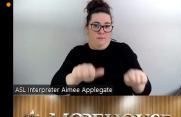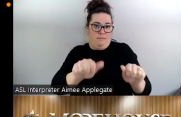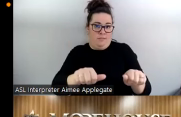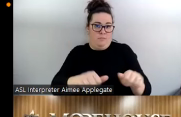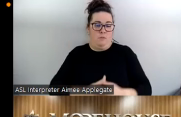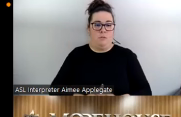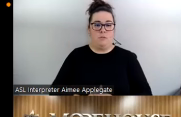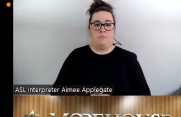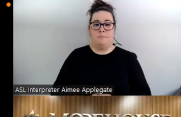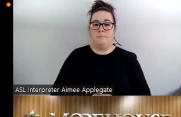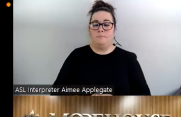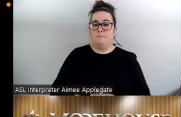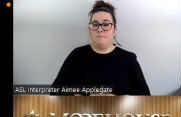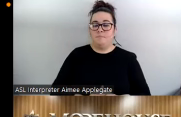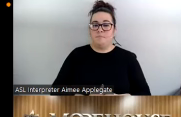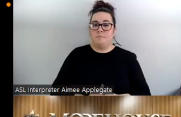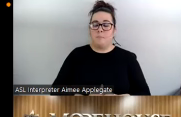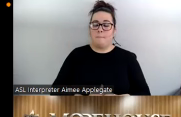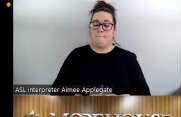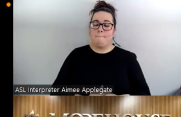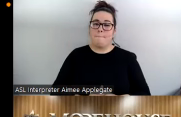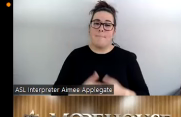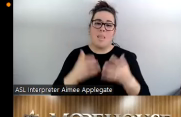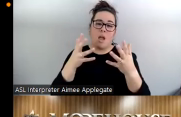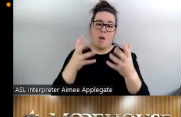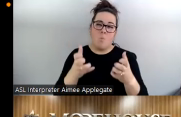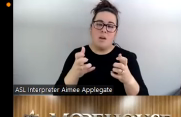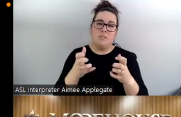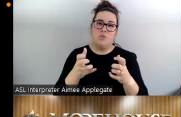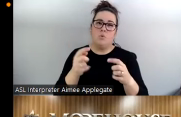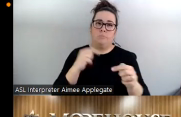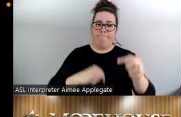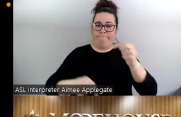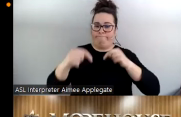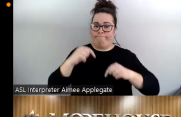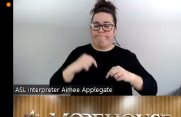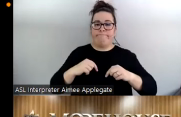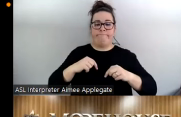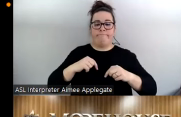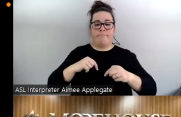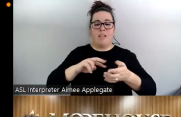Really wanted to take a step back and really define kind of within the world of